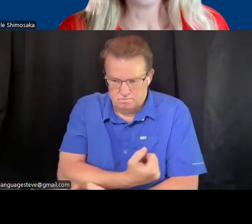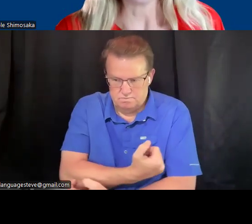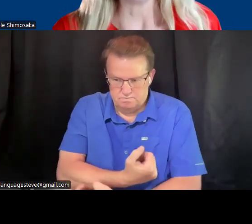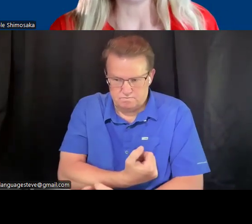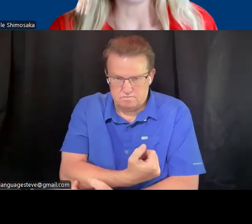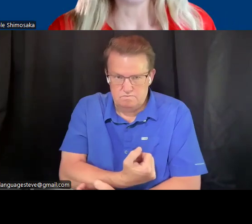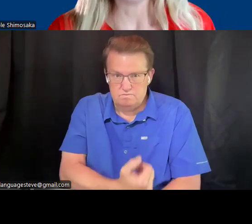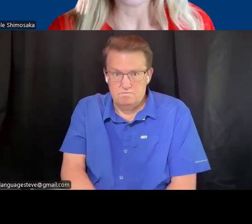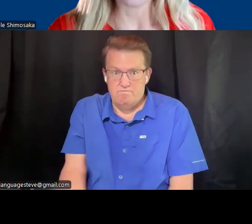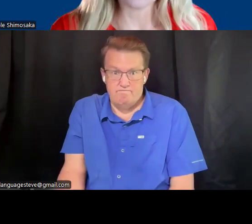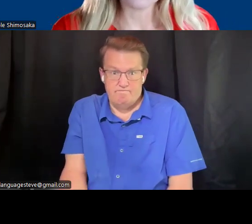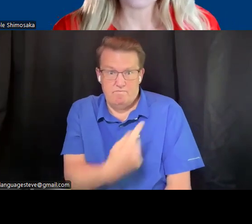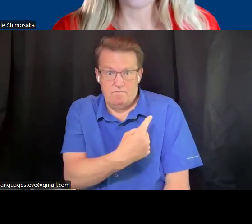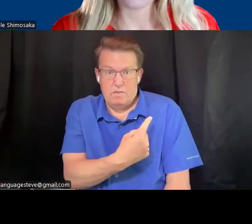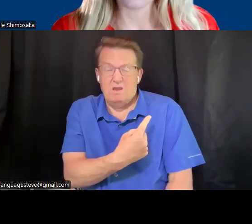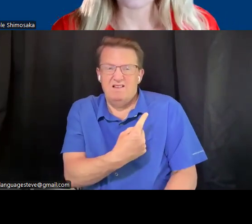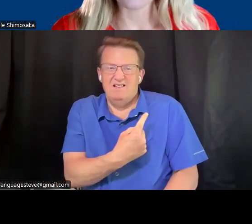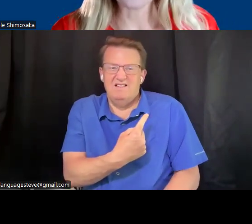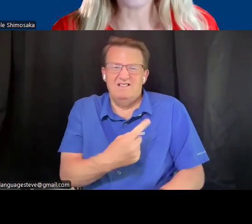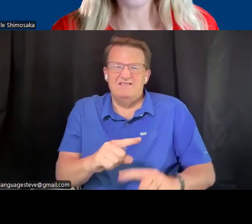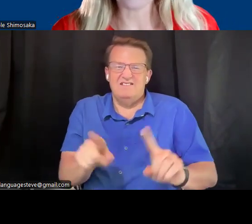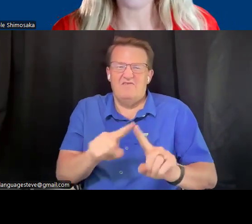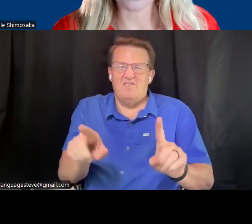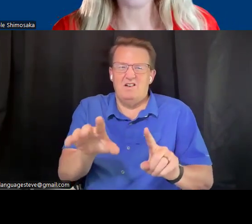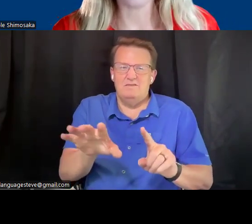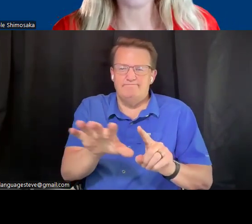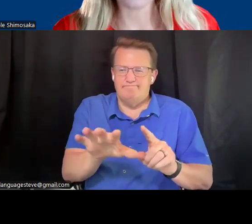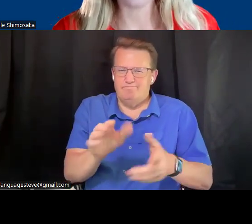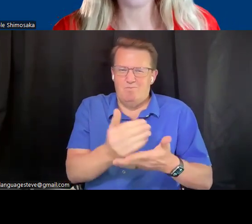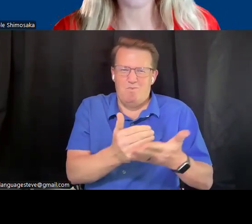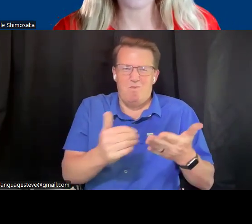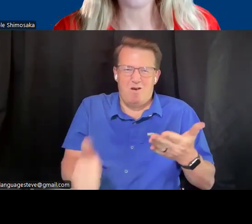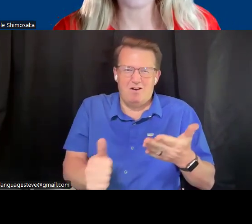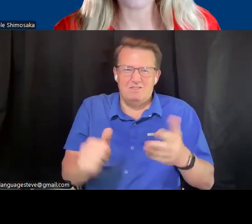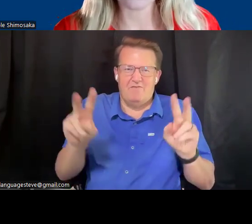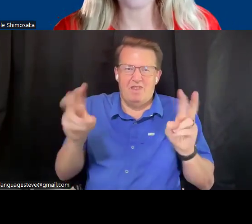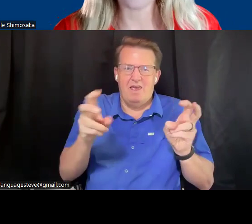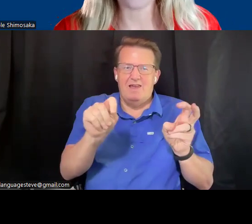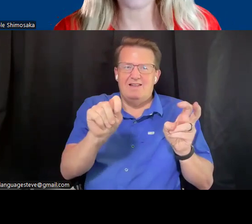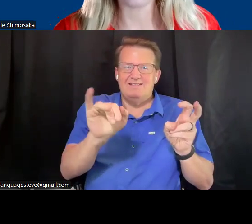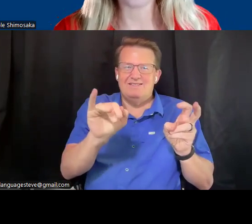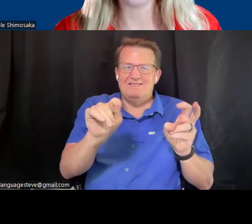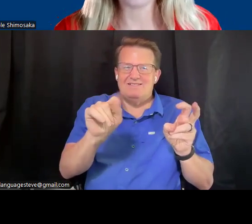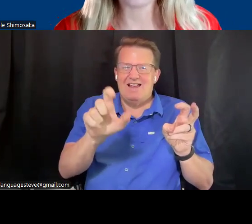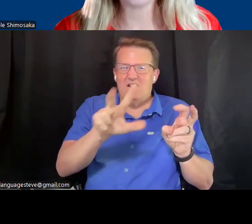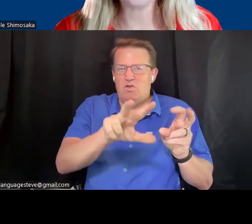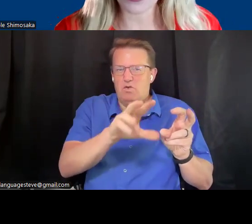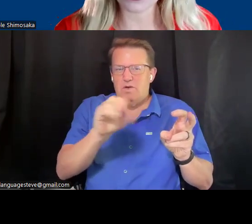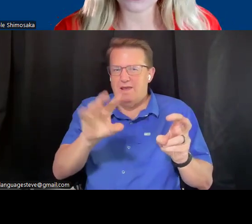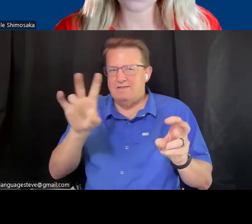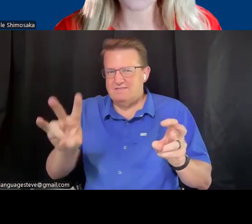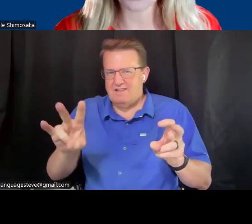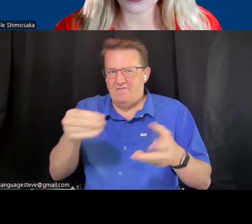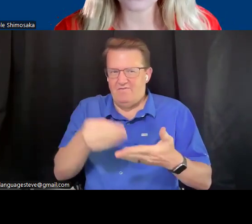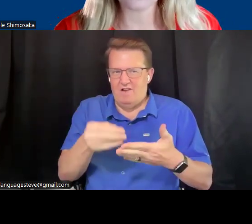Here are the various areas of the area plan contract or the Title III and Title VII funds that would be